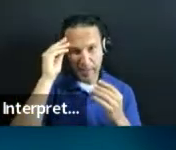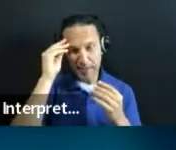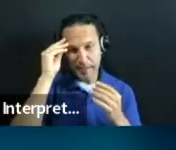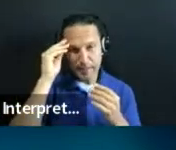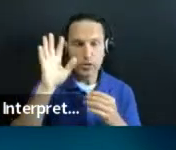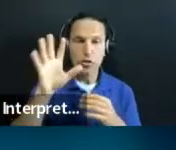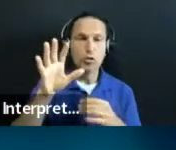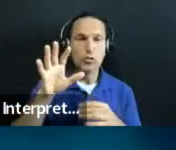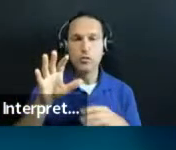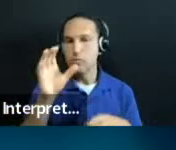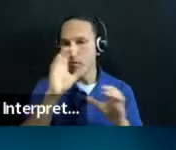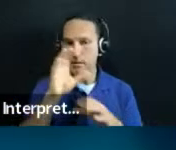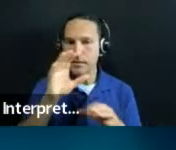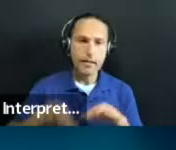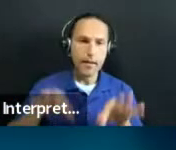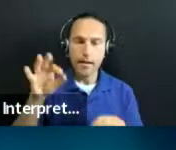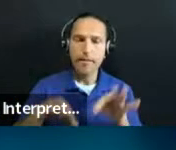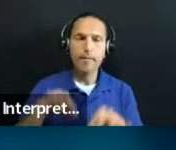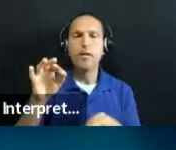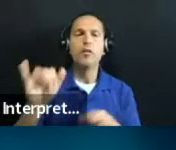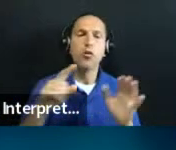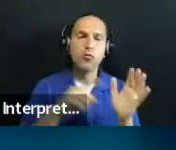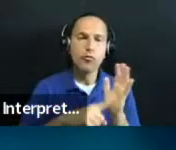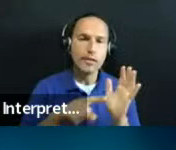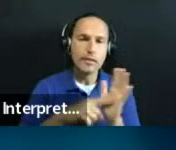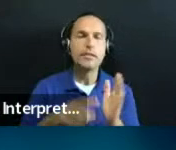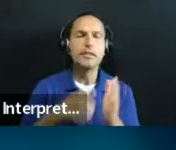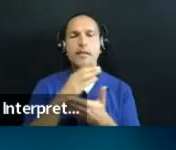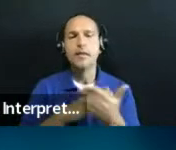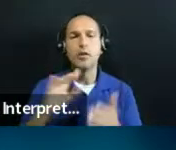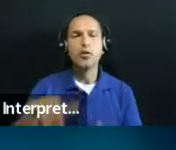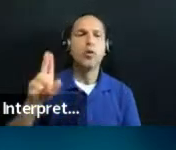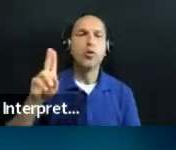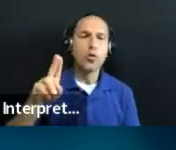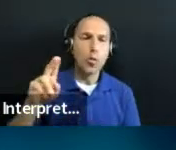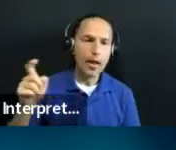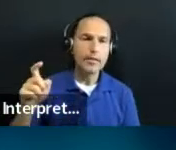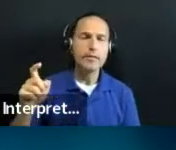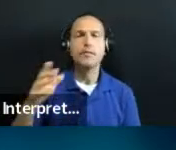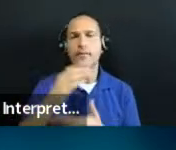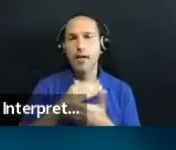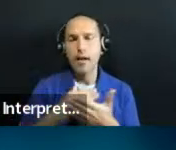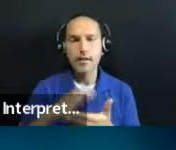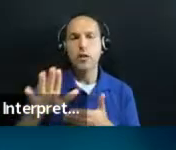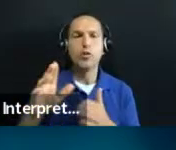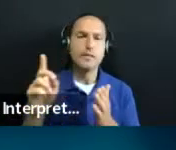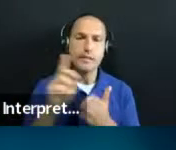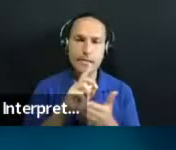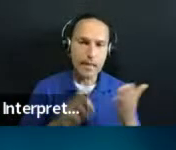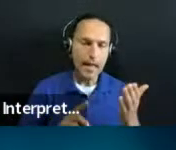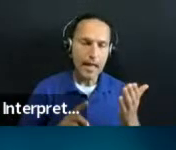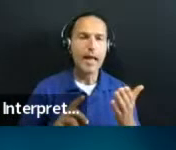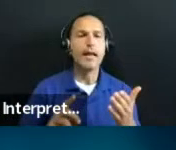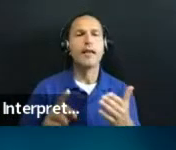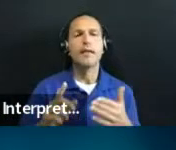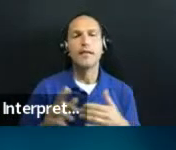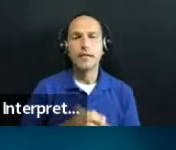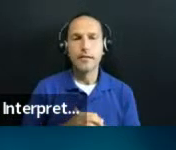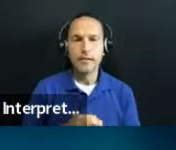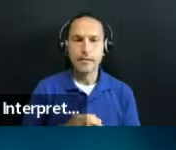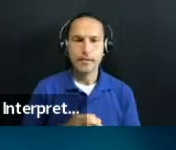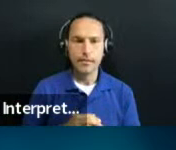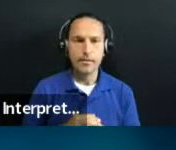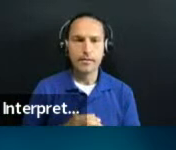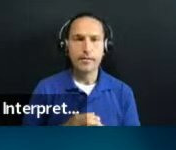your discovery and research phases, your UX phases, right? Your design and implementation